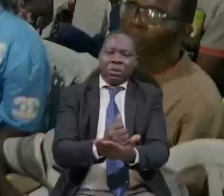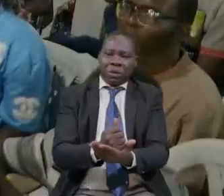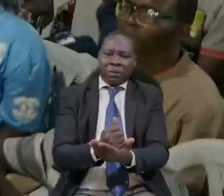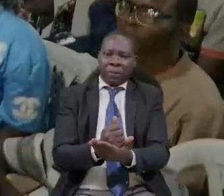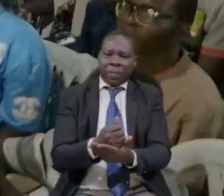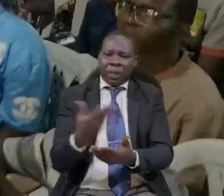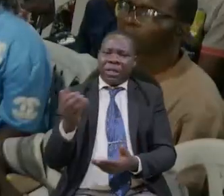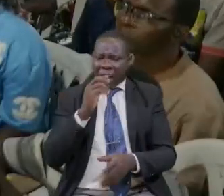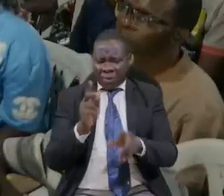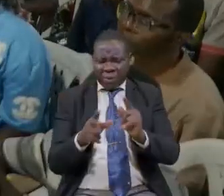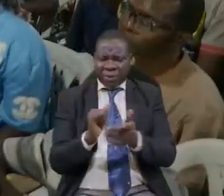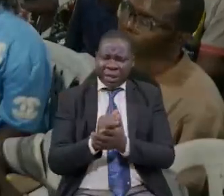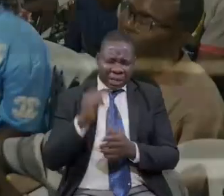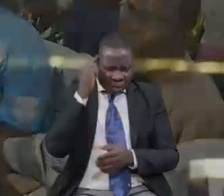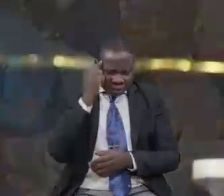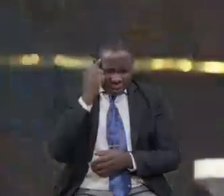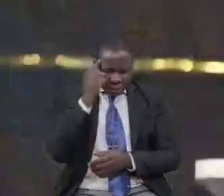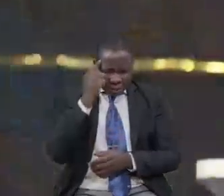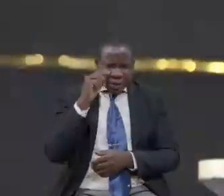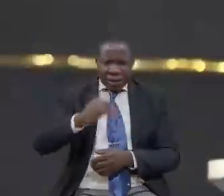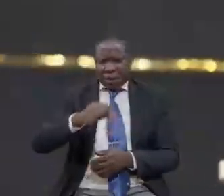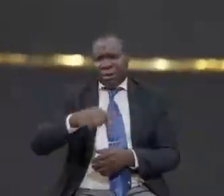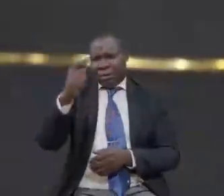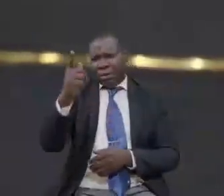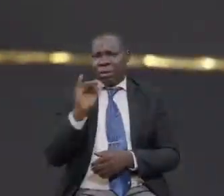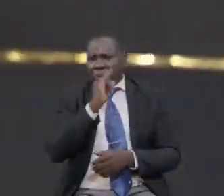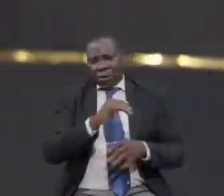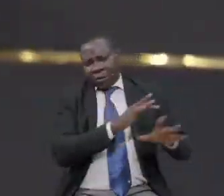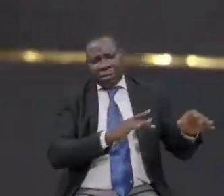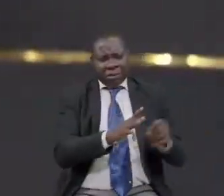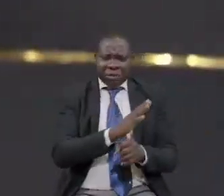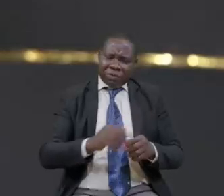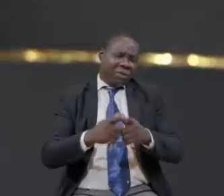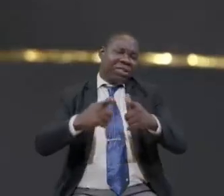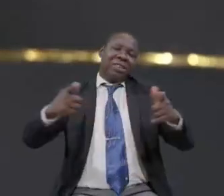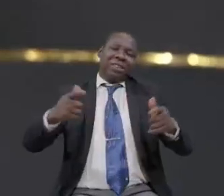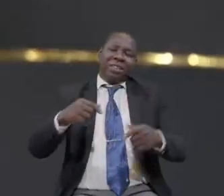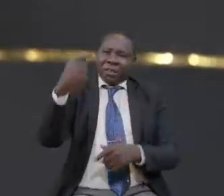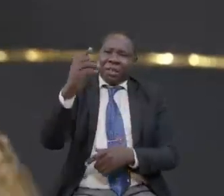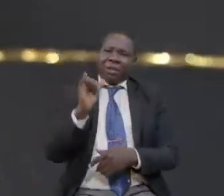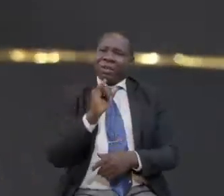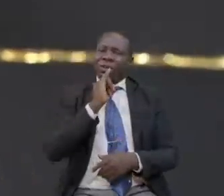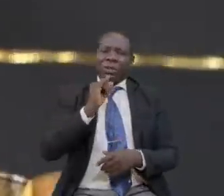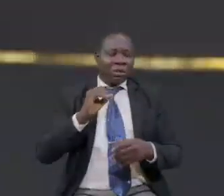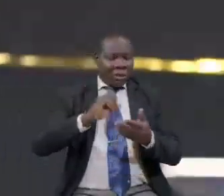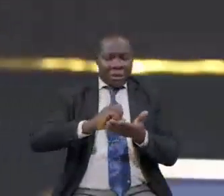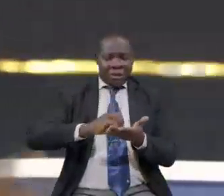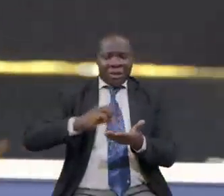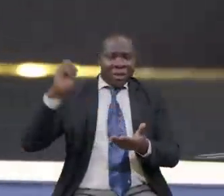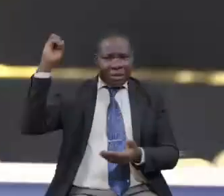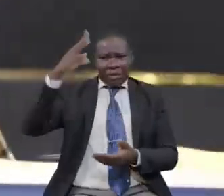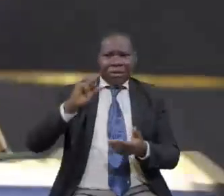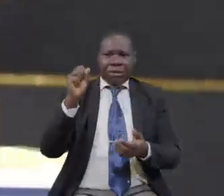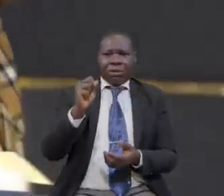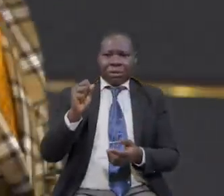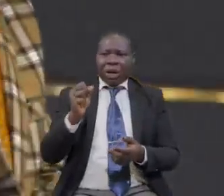think, yes, God is merciful, God is great, and God is gracious. And so they just come. They're